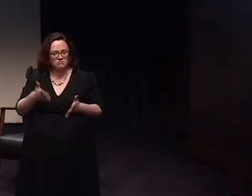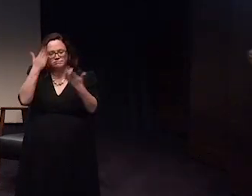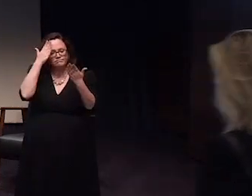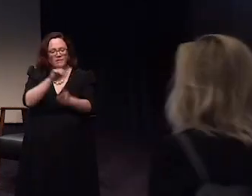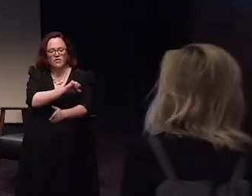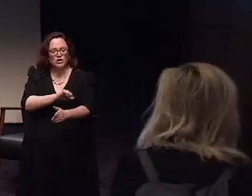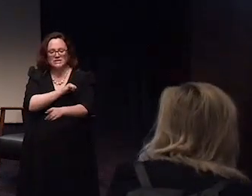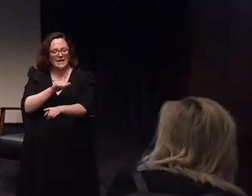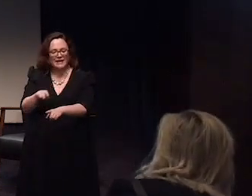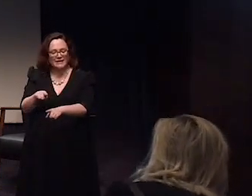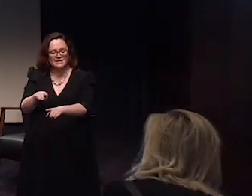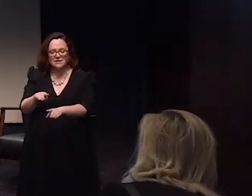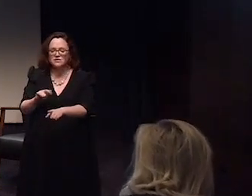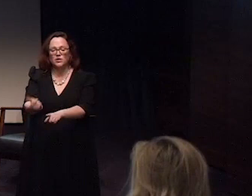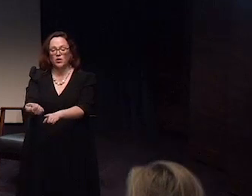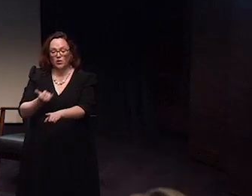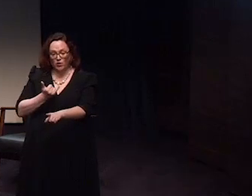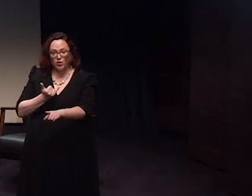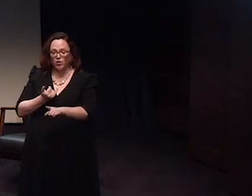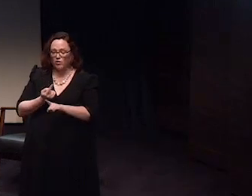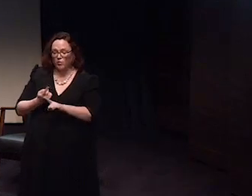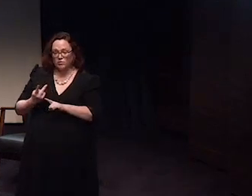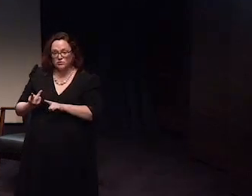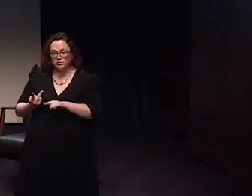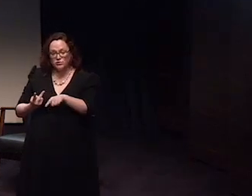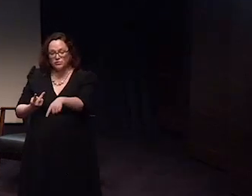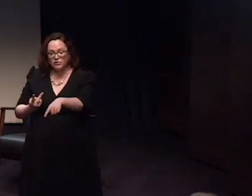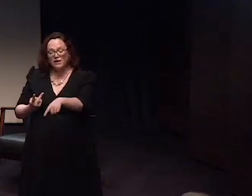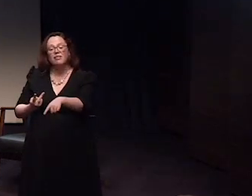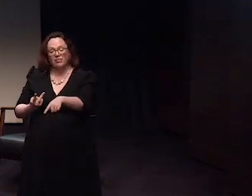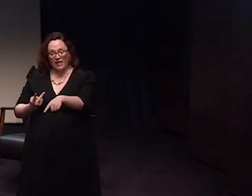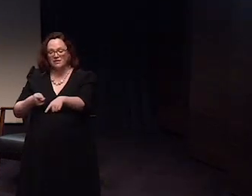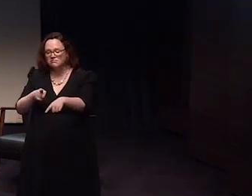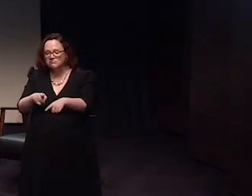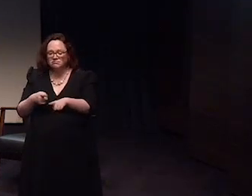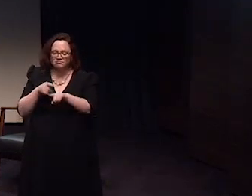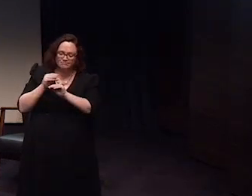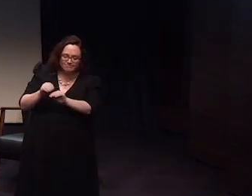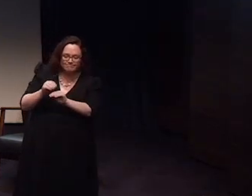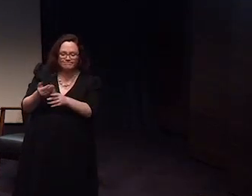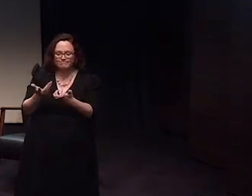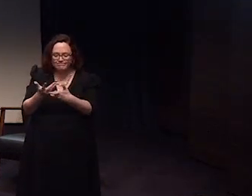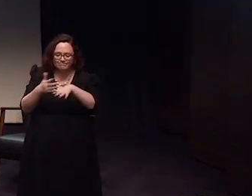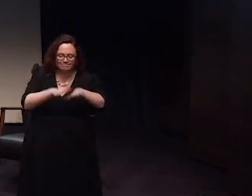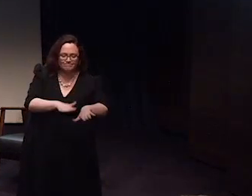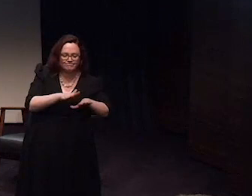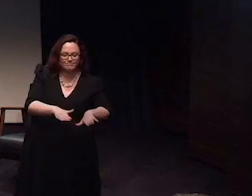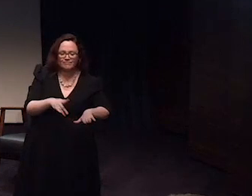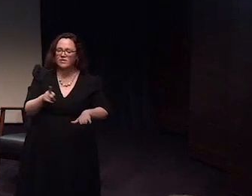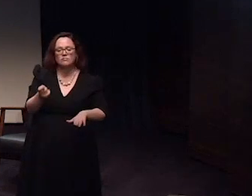And there is a bystander effect, that is the fact that where there are multiple witnesses, nobody